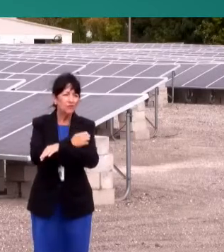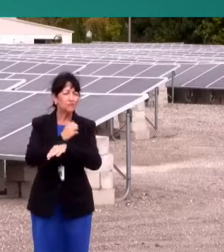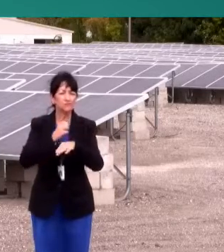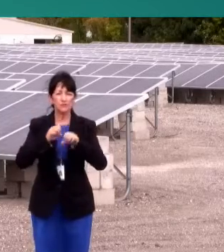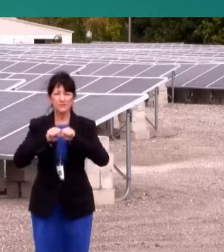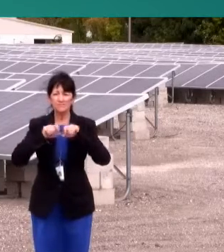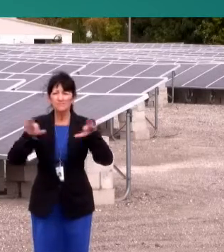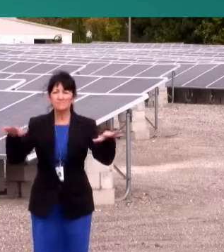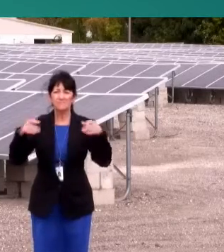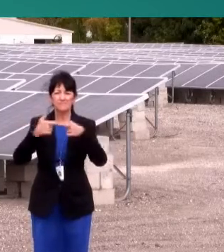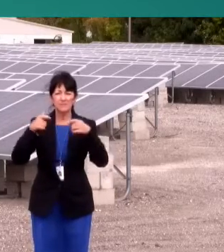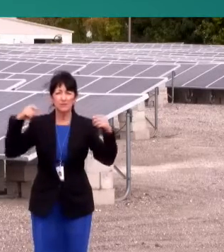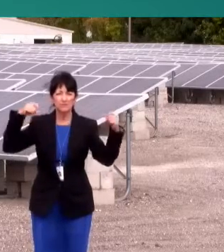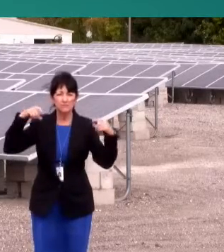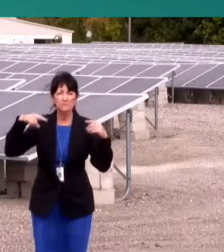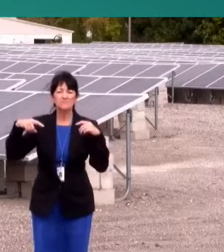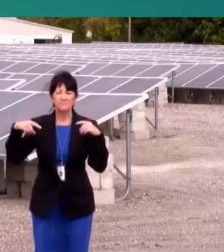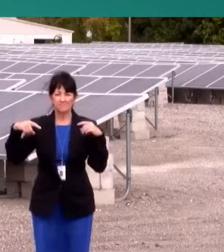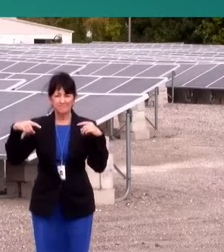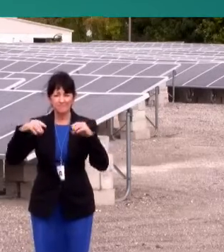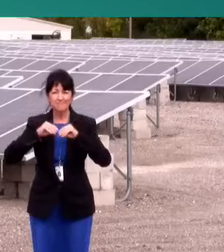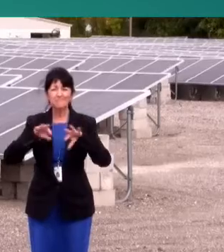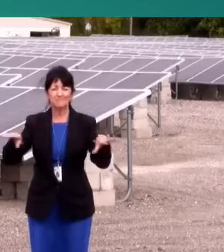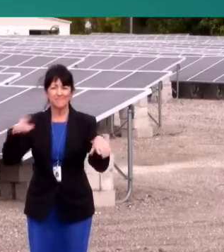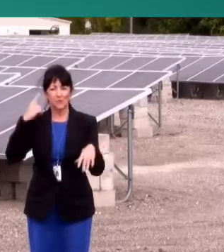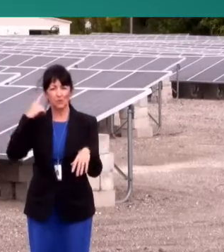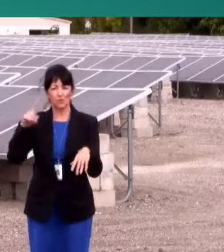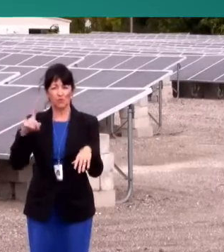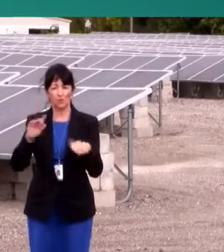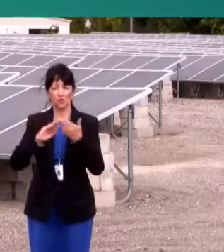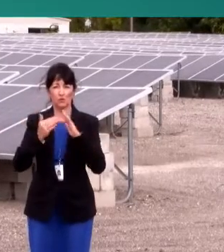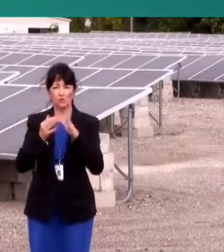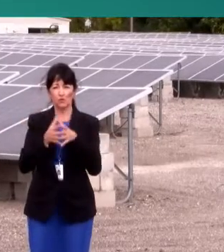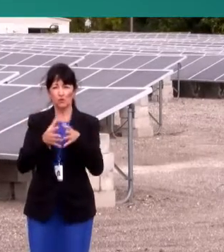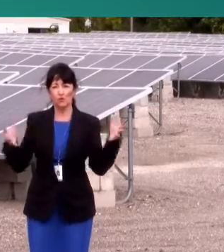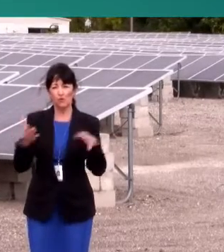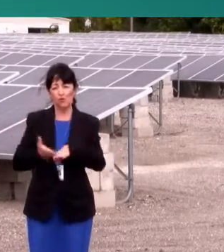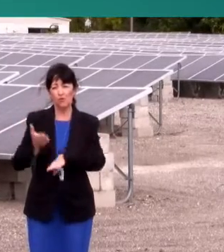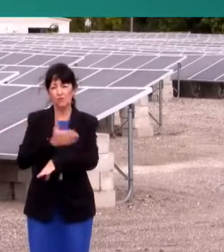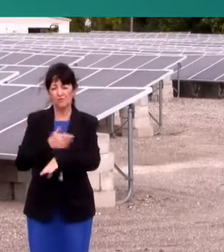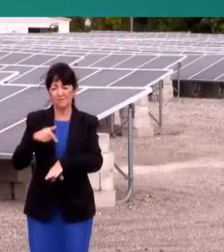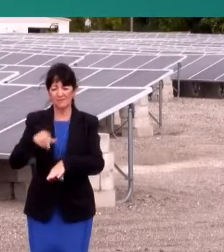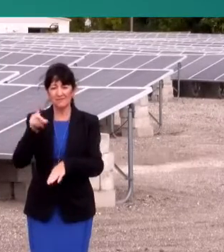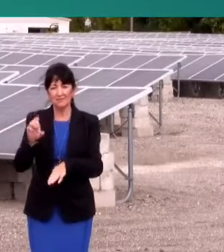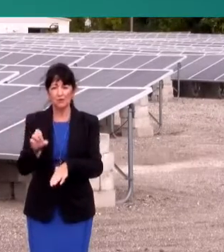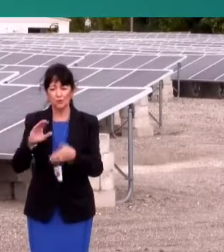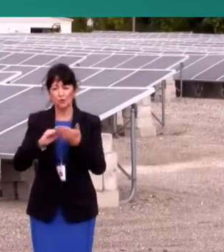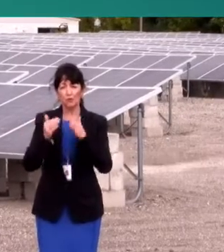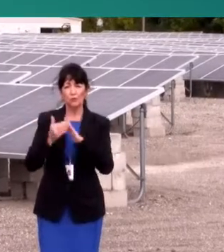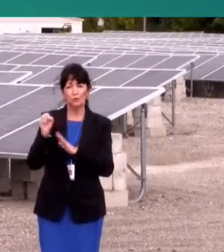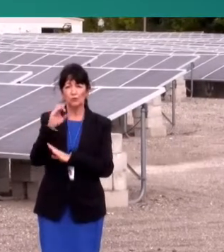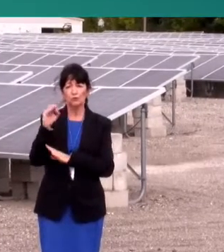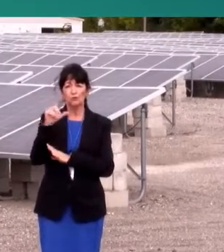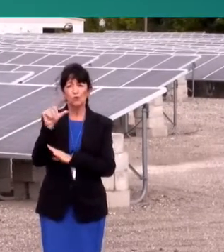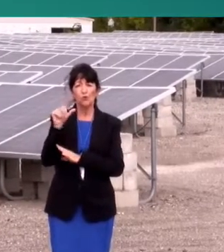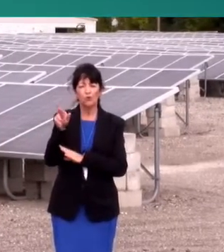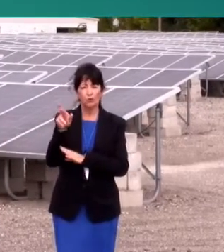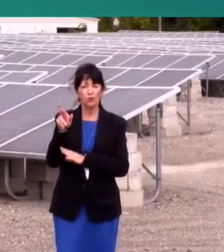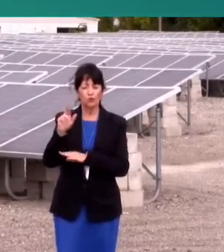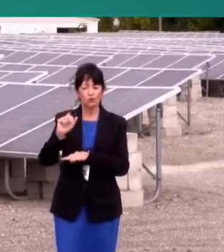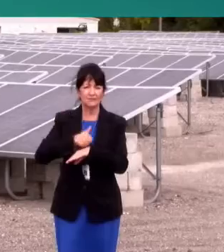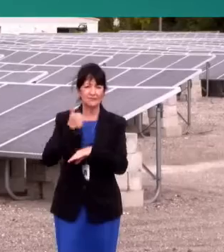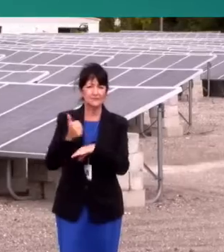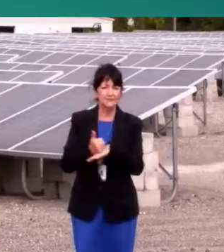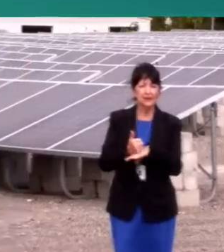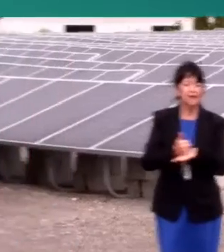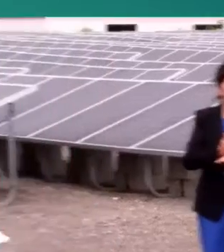transform community solar and community growth in Delaware. Community solar provides a path for local residents,